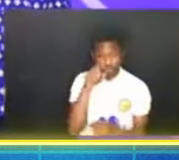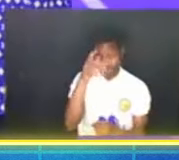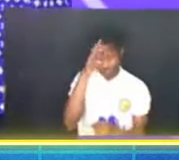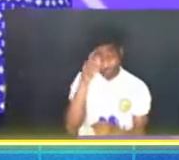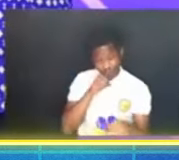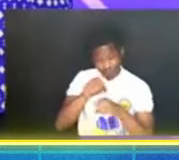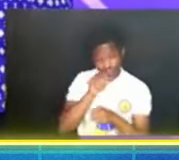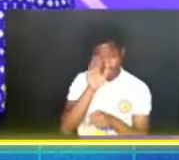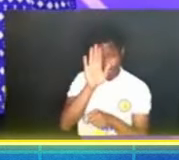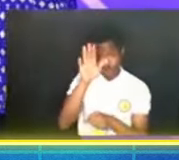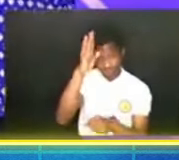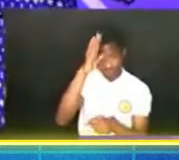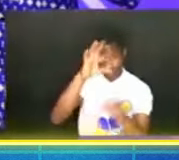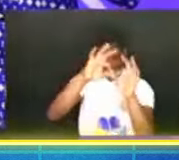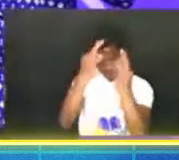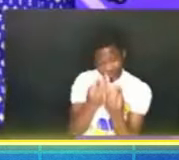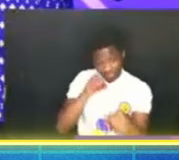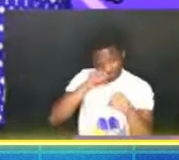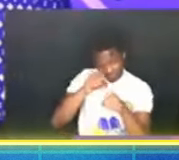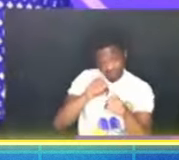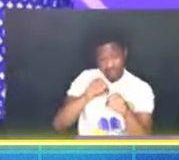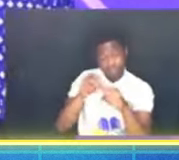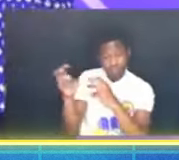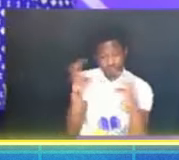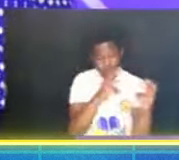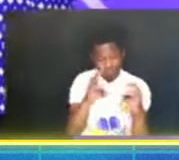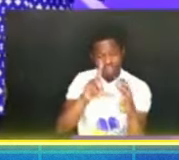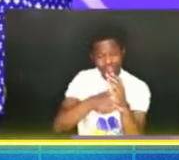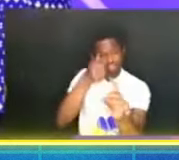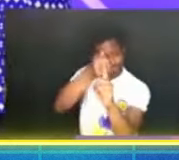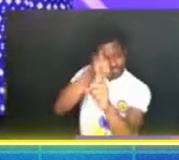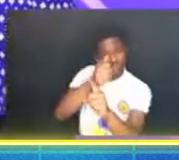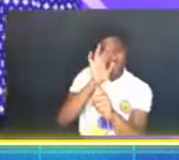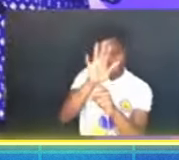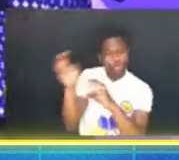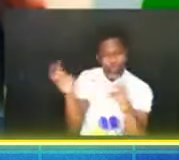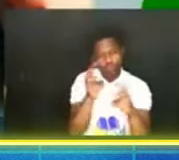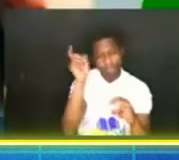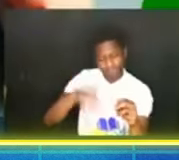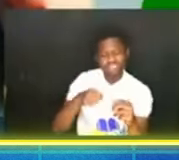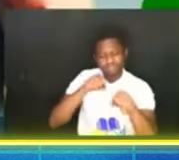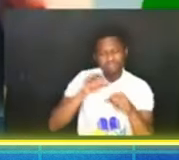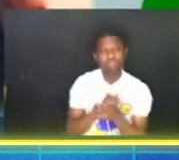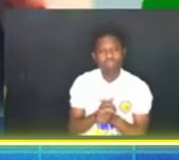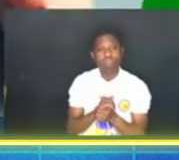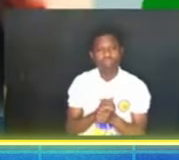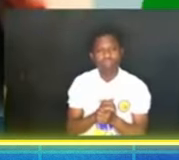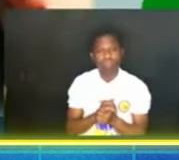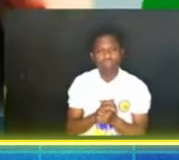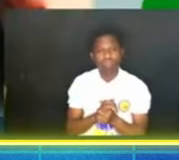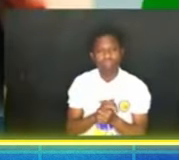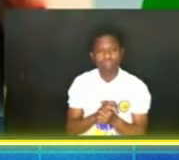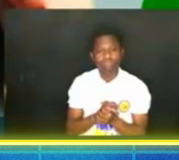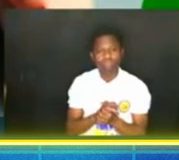as your own battles as a father. And this pushed Solomon